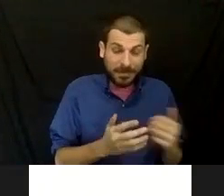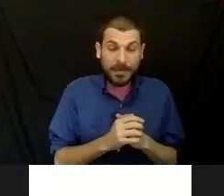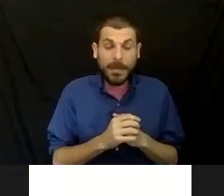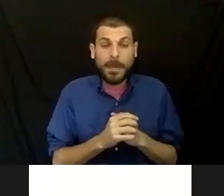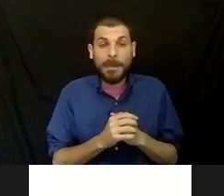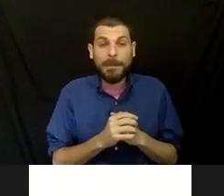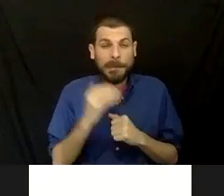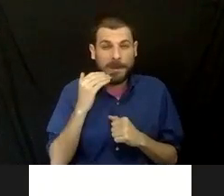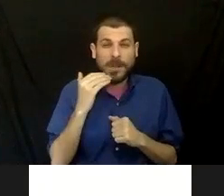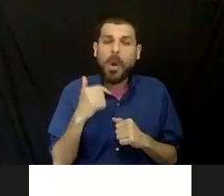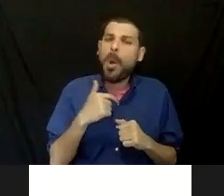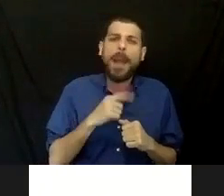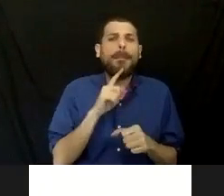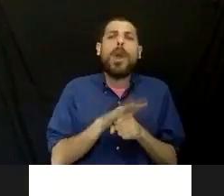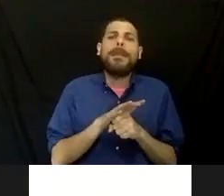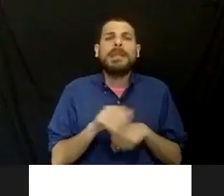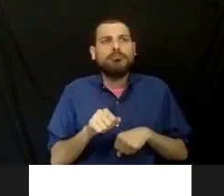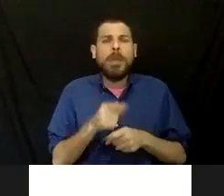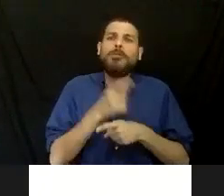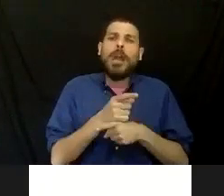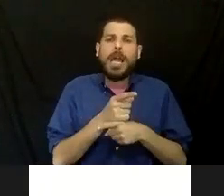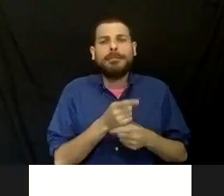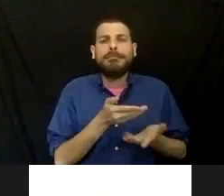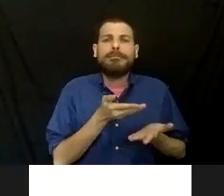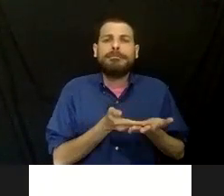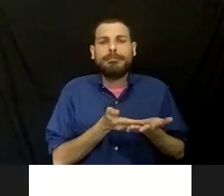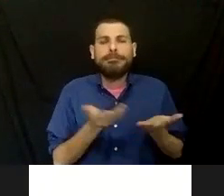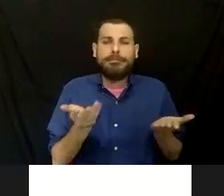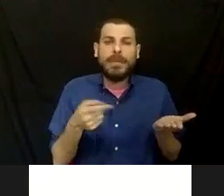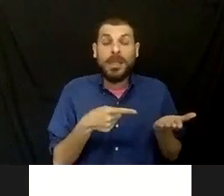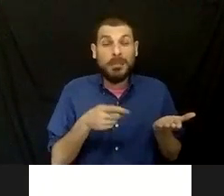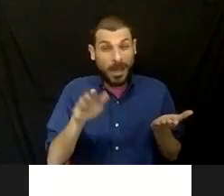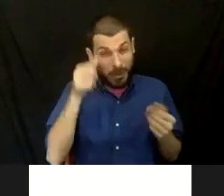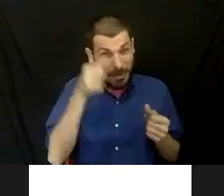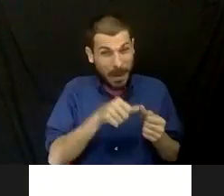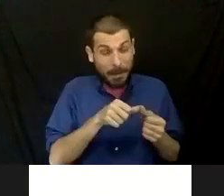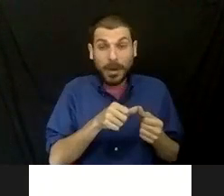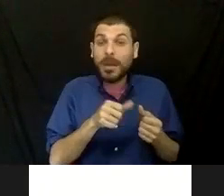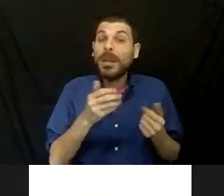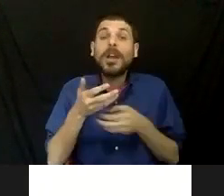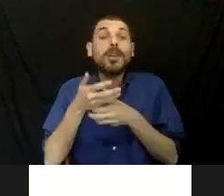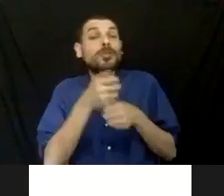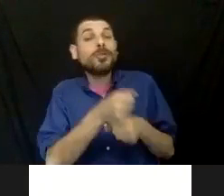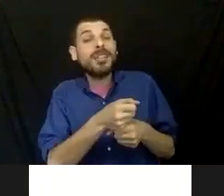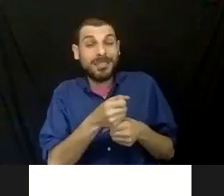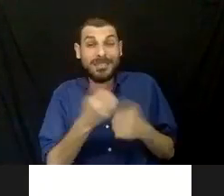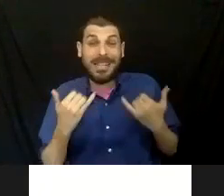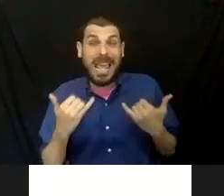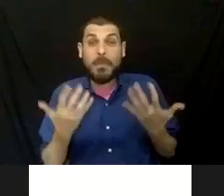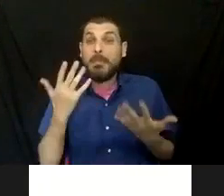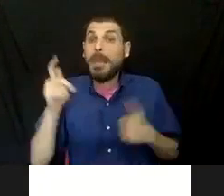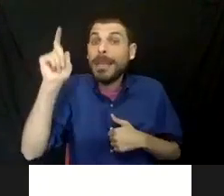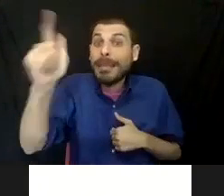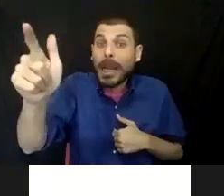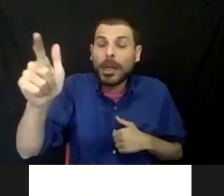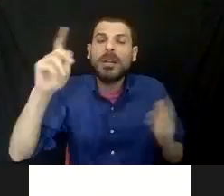I had, this is the correct information, but you want to keep in mind that you could be subject to an audit in the future.